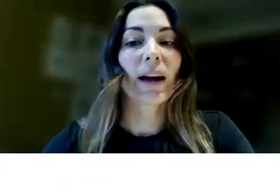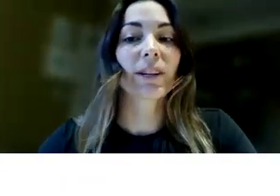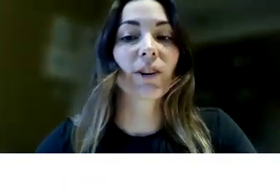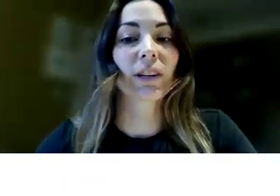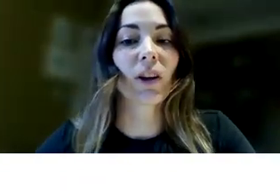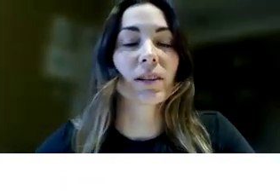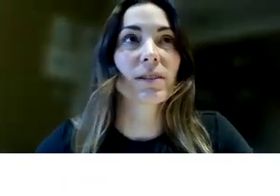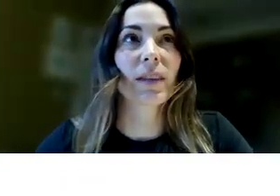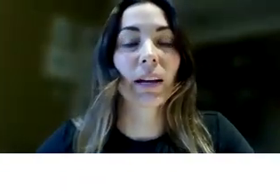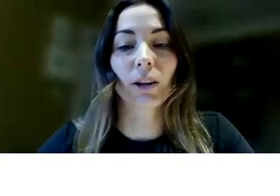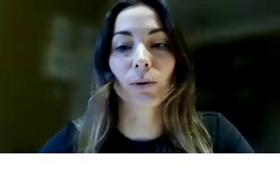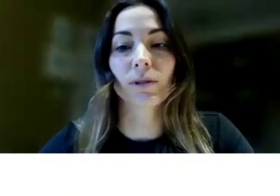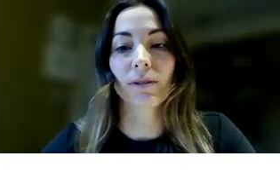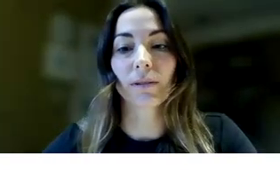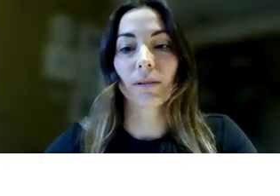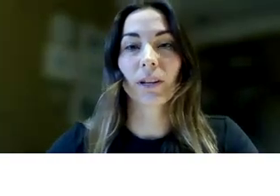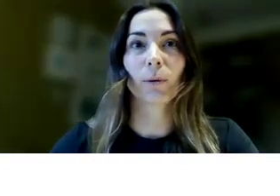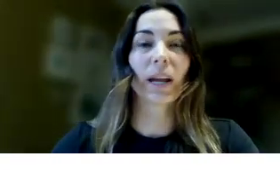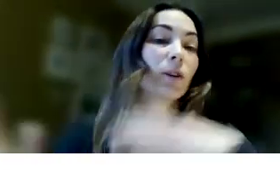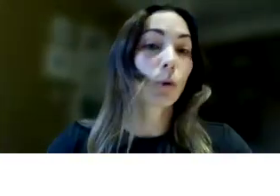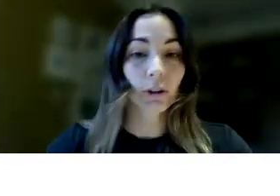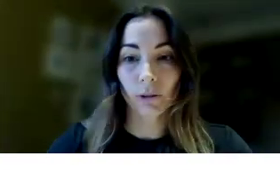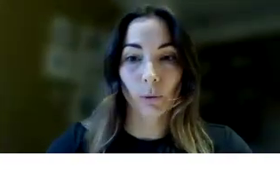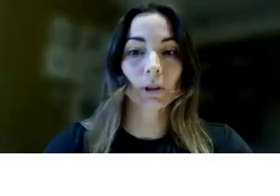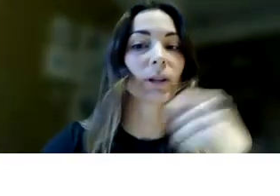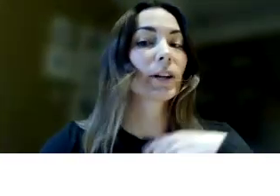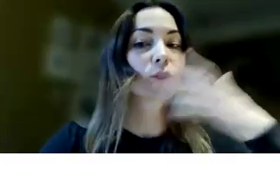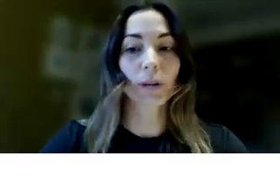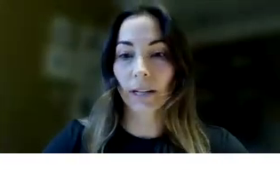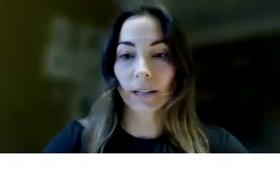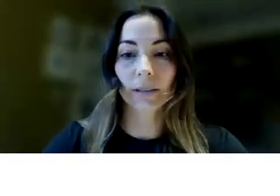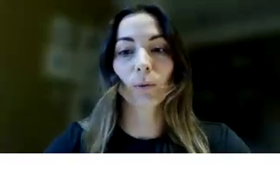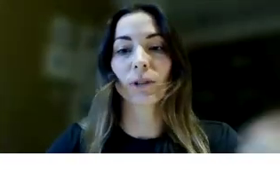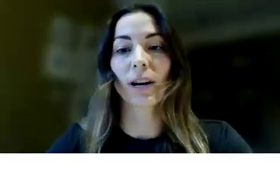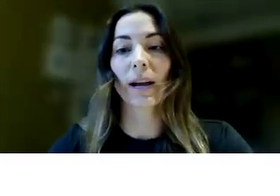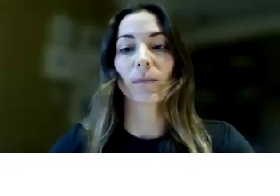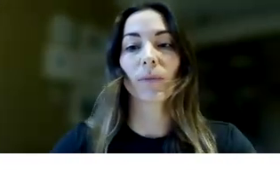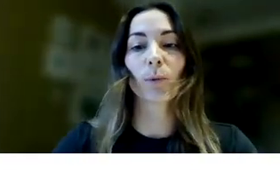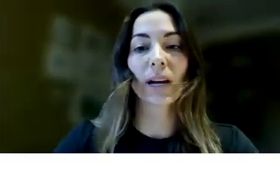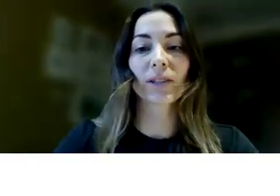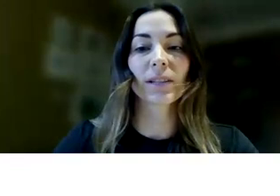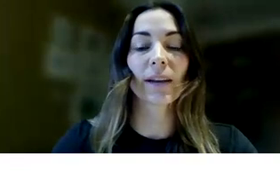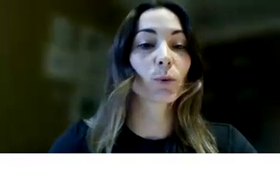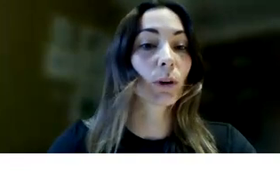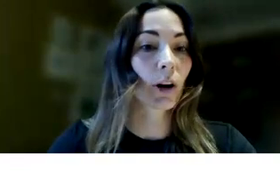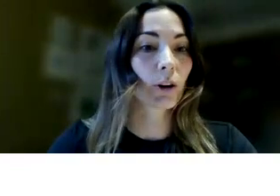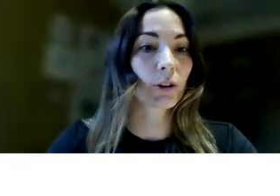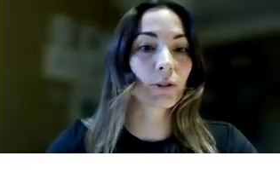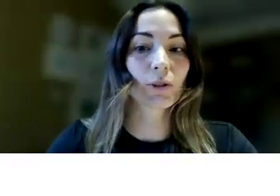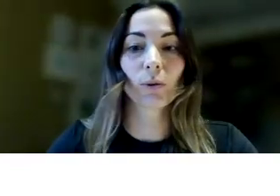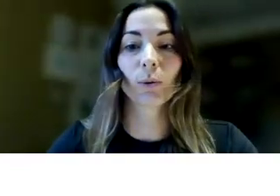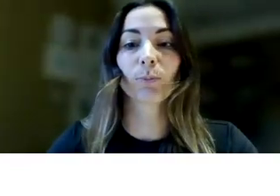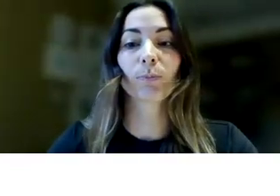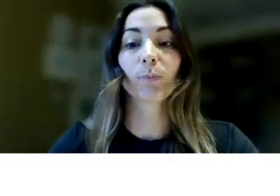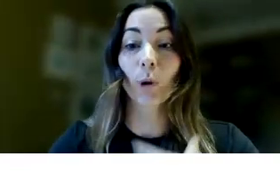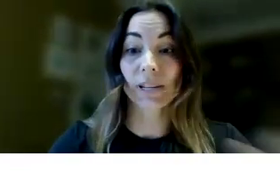And when you have a hearing loss that goes, ignored or untreated over time, the brain does have to work